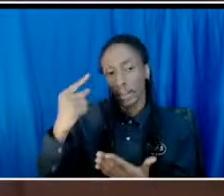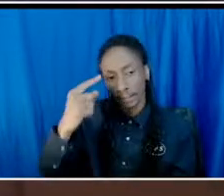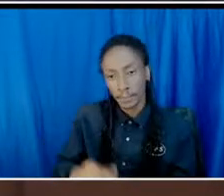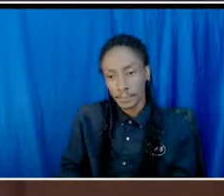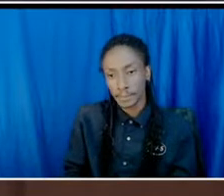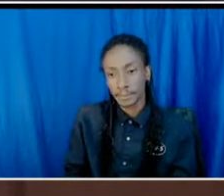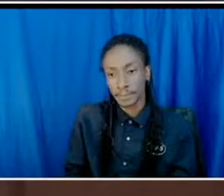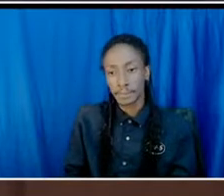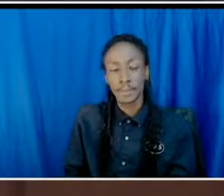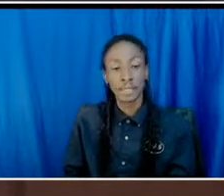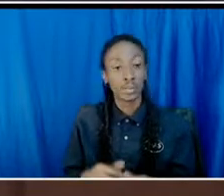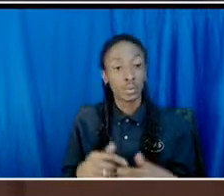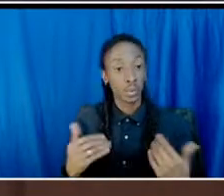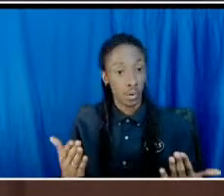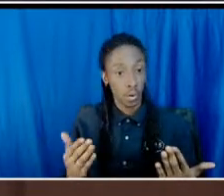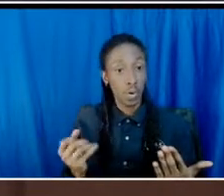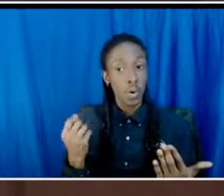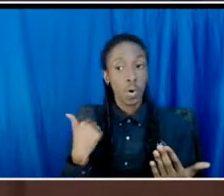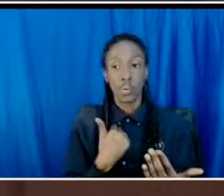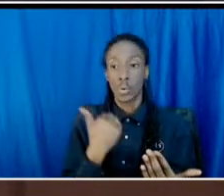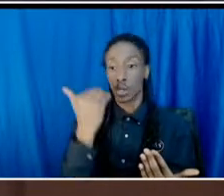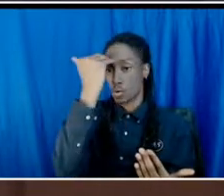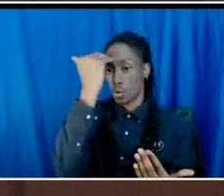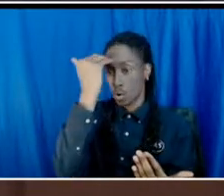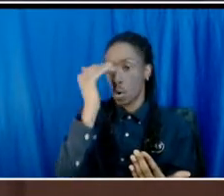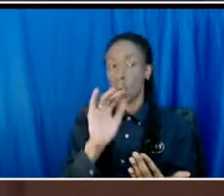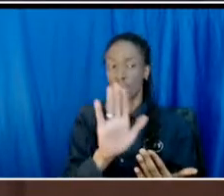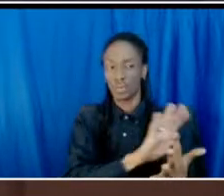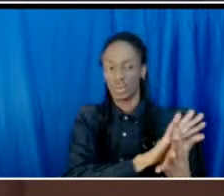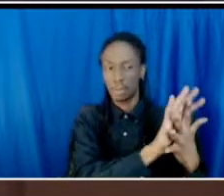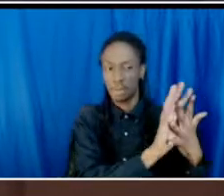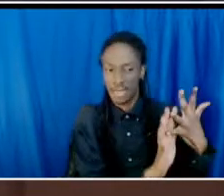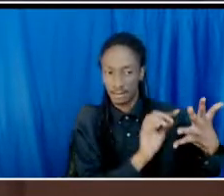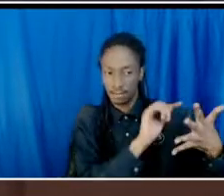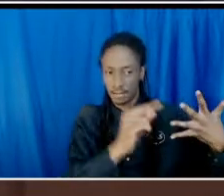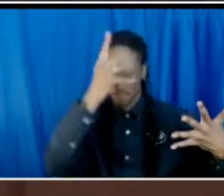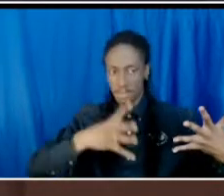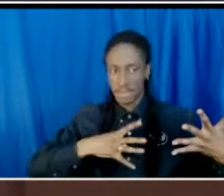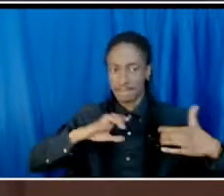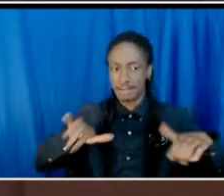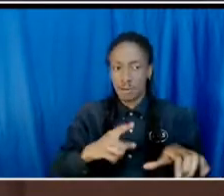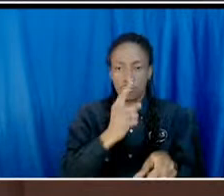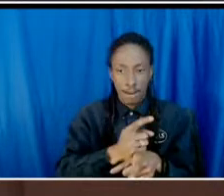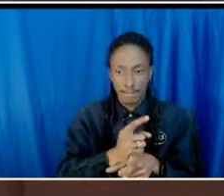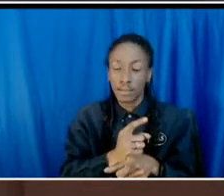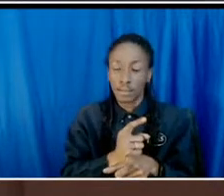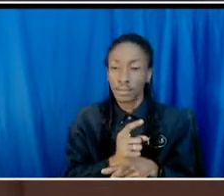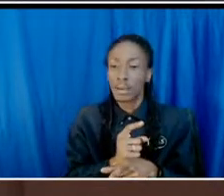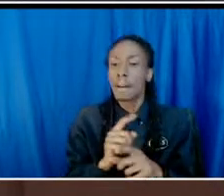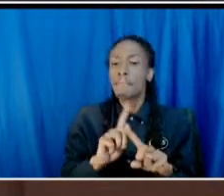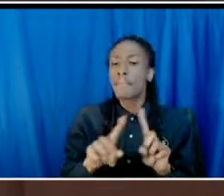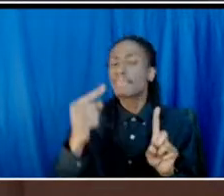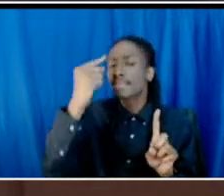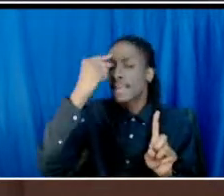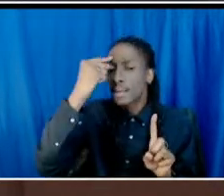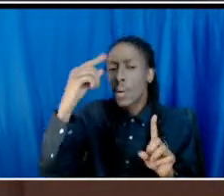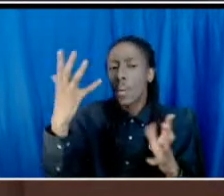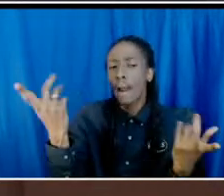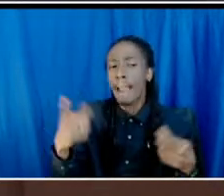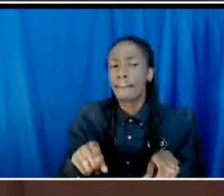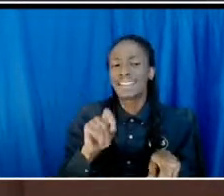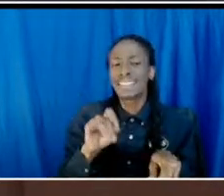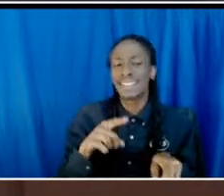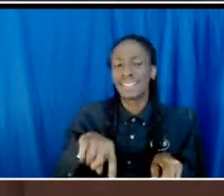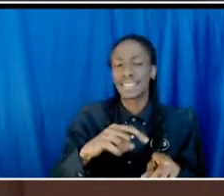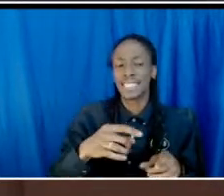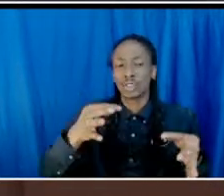Well, we know these men before us did the right thing. But think about what happens if these justice officials make a different